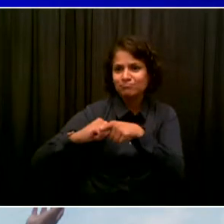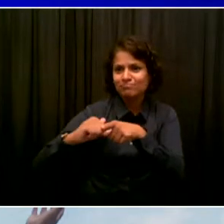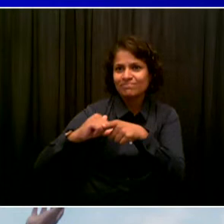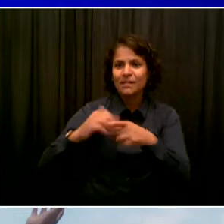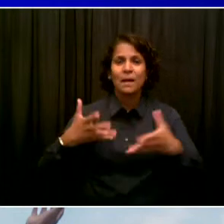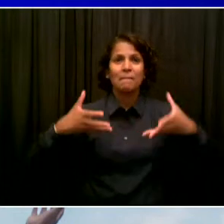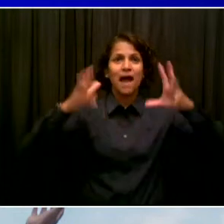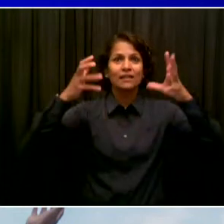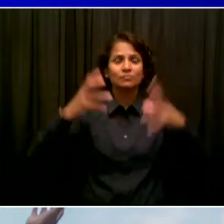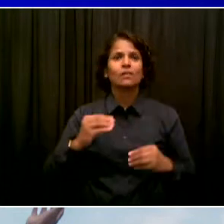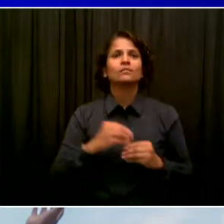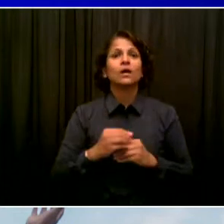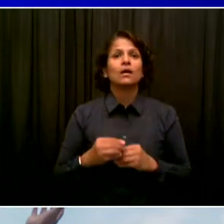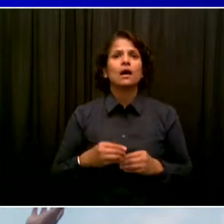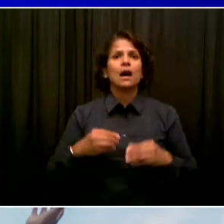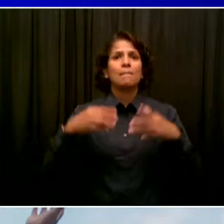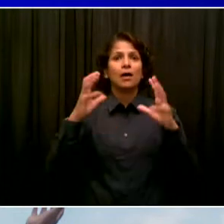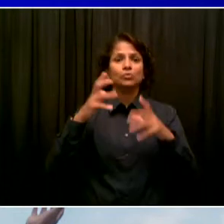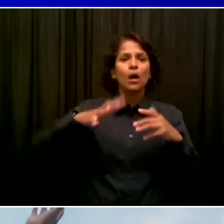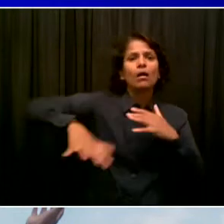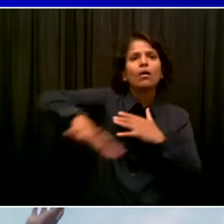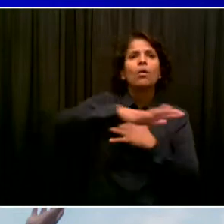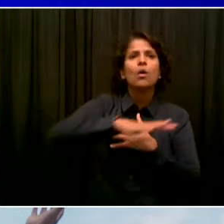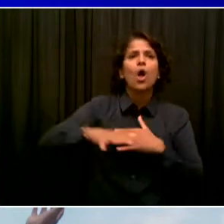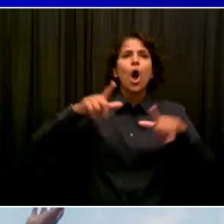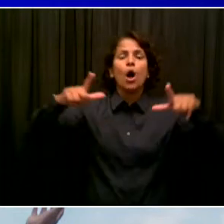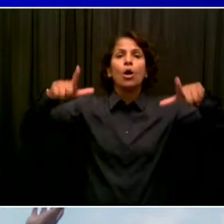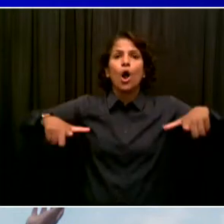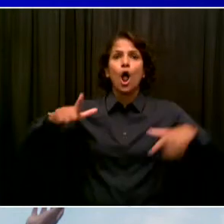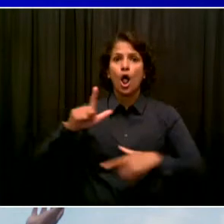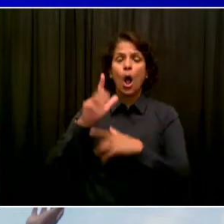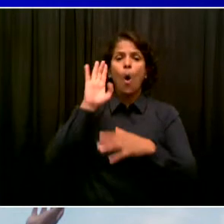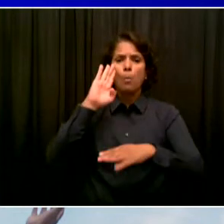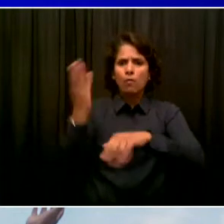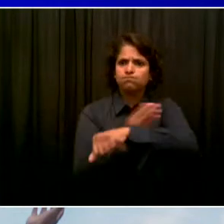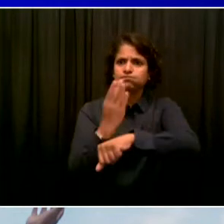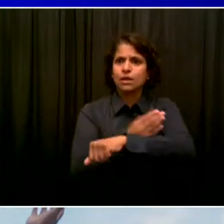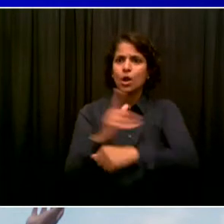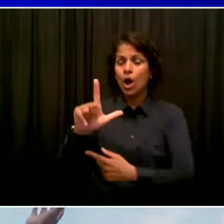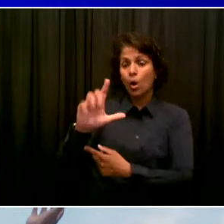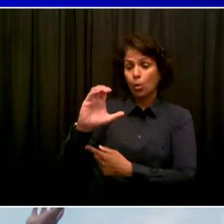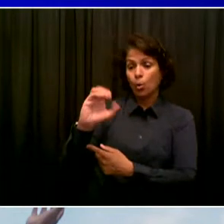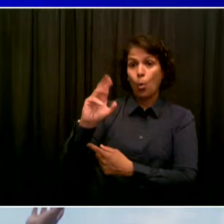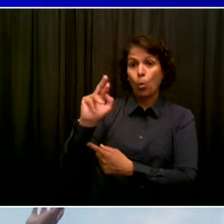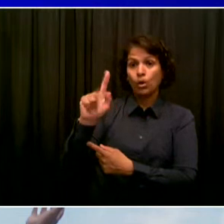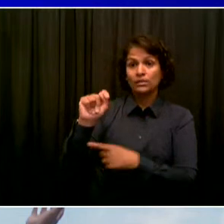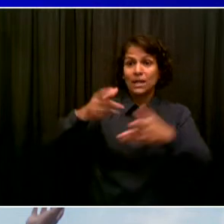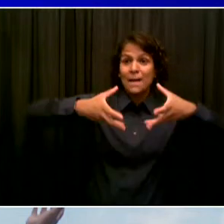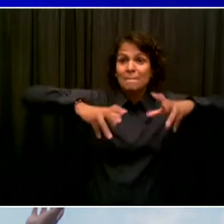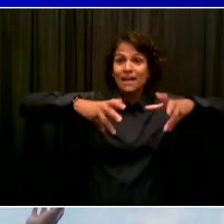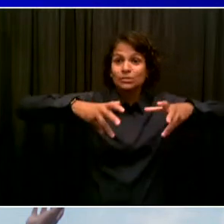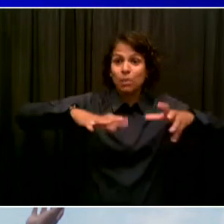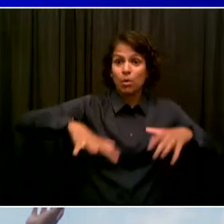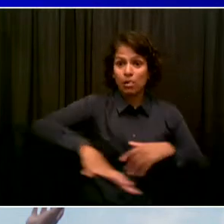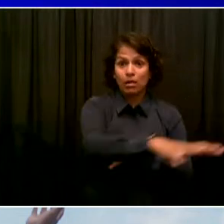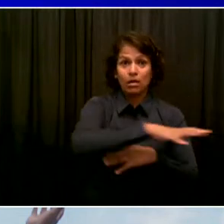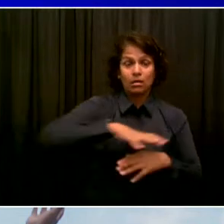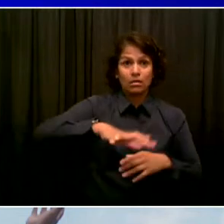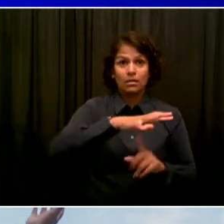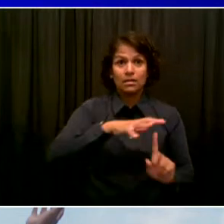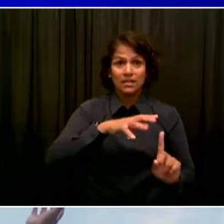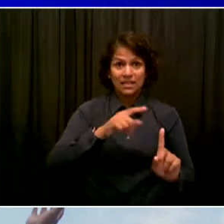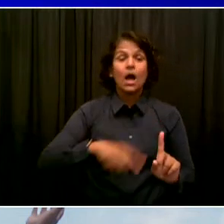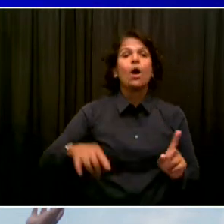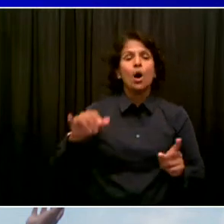the NYPD. Another great example of NYPD bonding and connecting with communities, connecting with young people. This is going to be very,